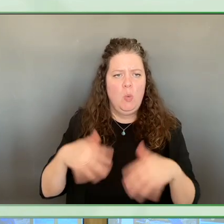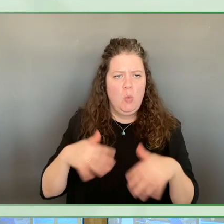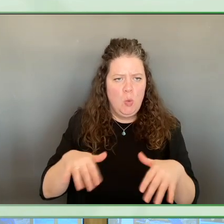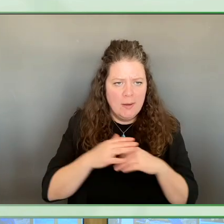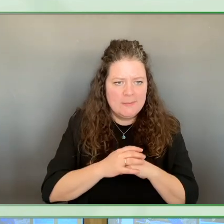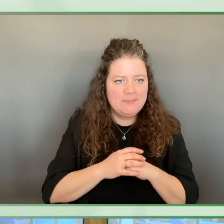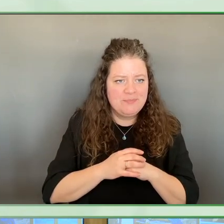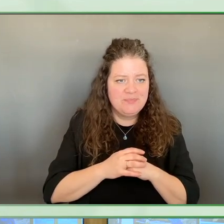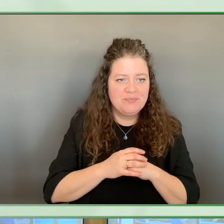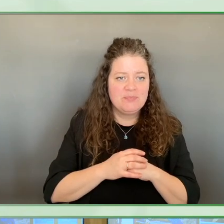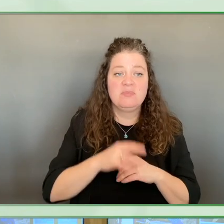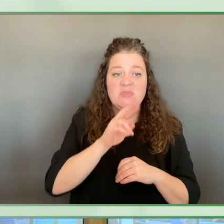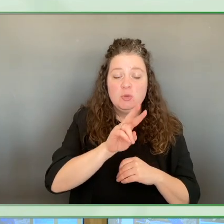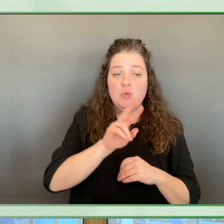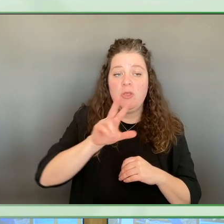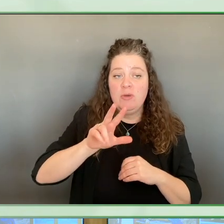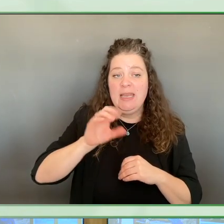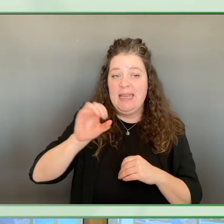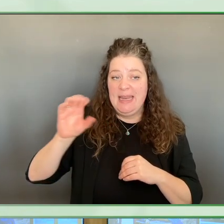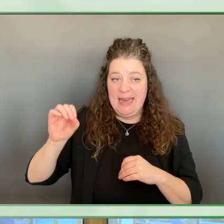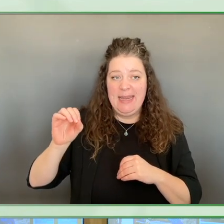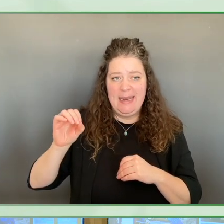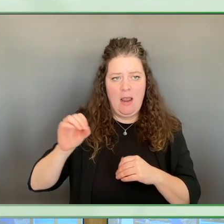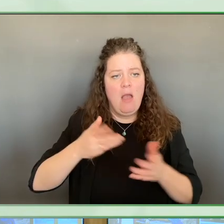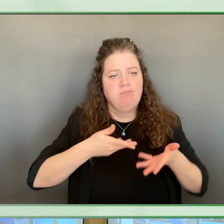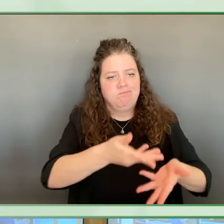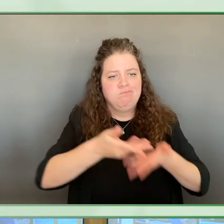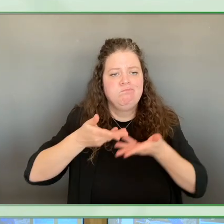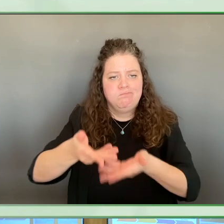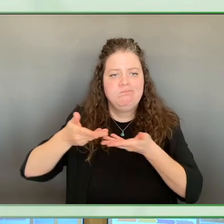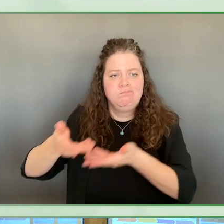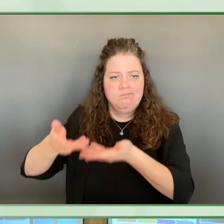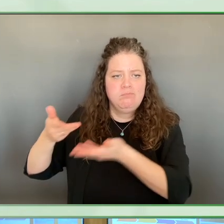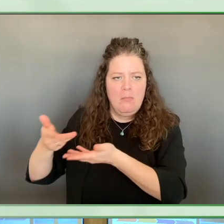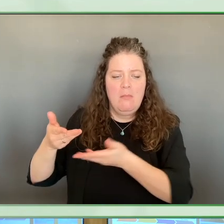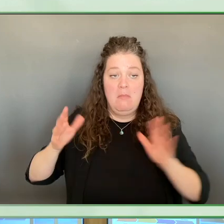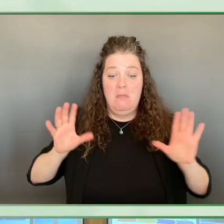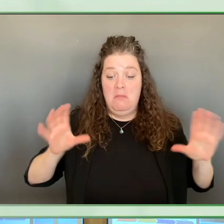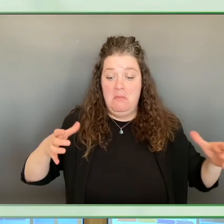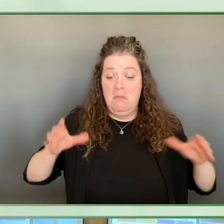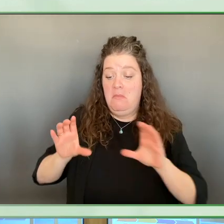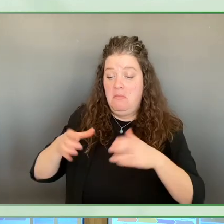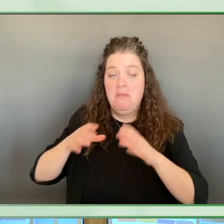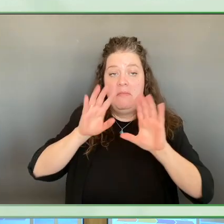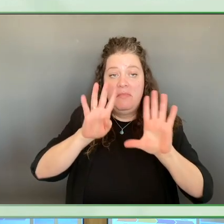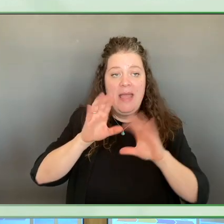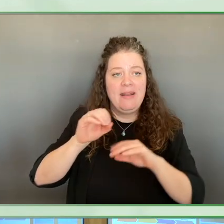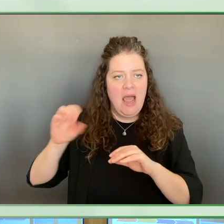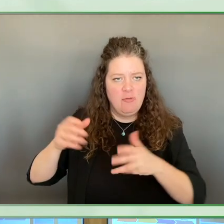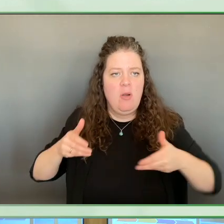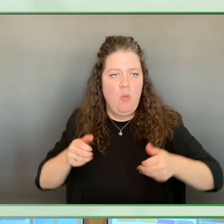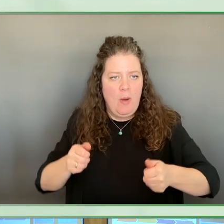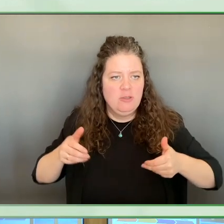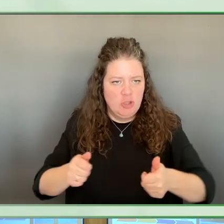2,300 devices to date, with over 900 of them being wheelchairs. And this is our quick history. Part of it